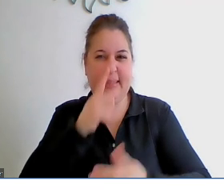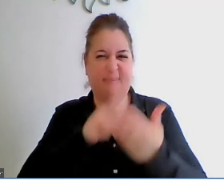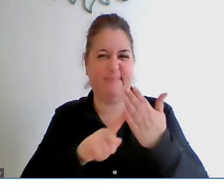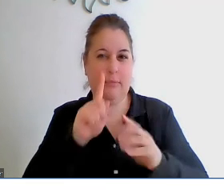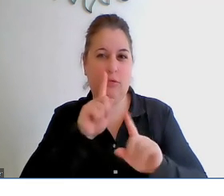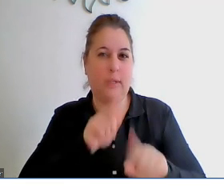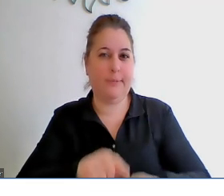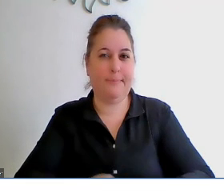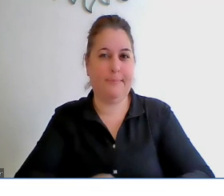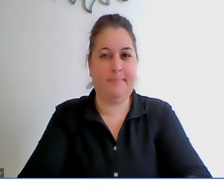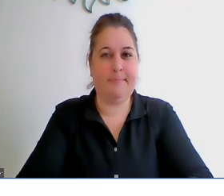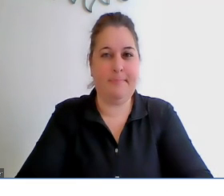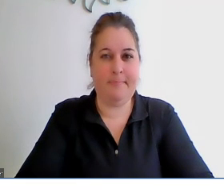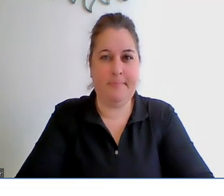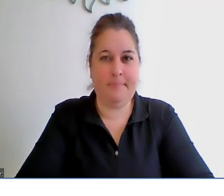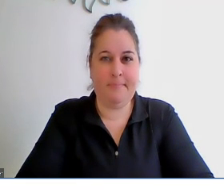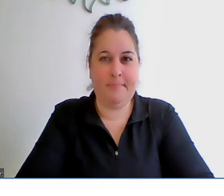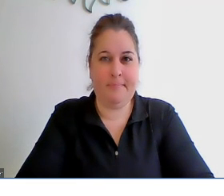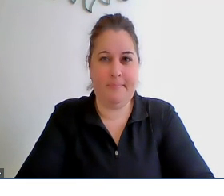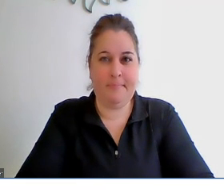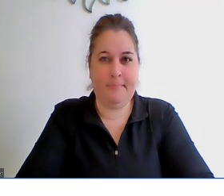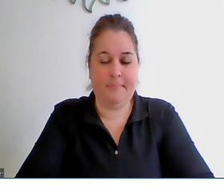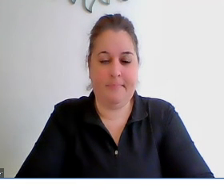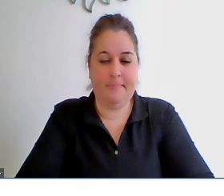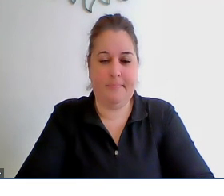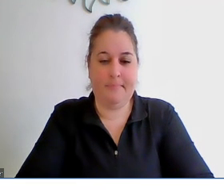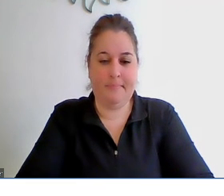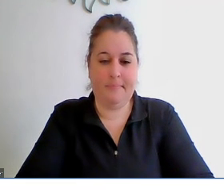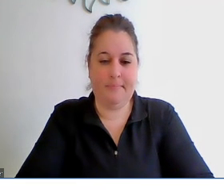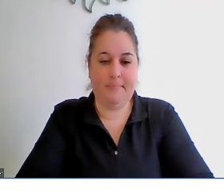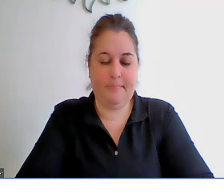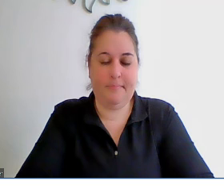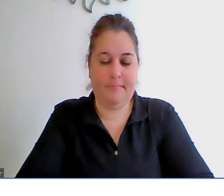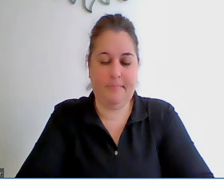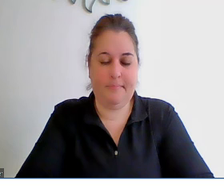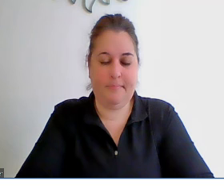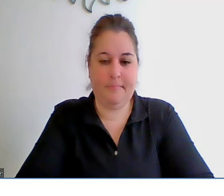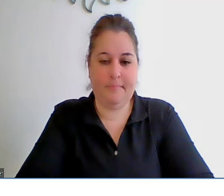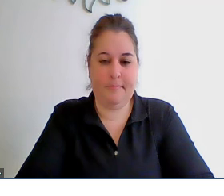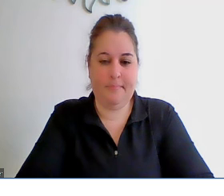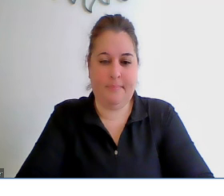Go ahead and try these, press pause, and then come back to check your work.